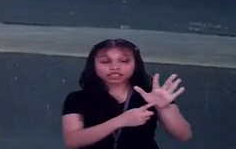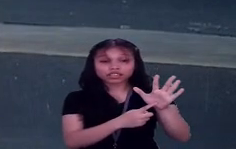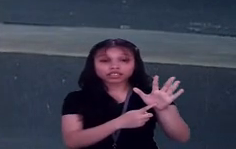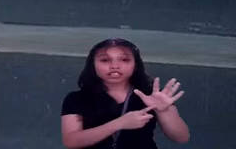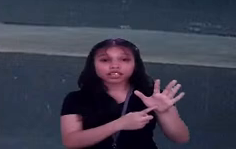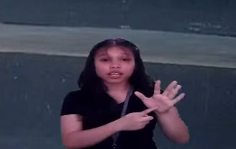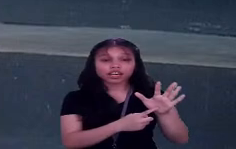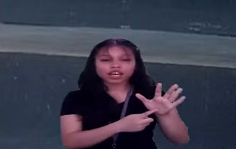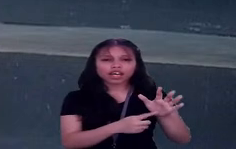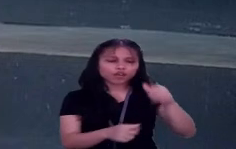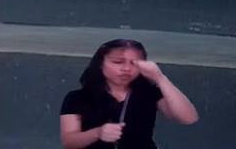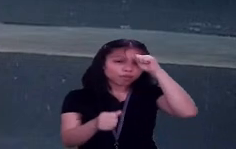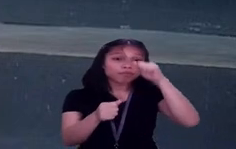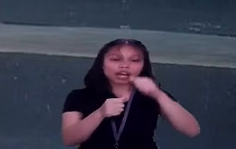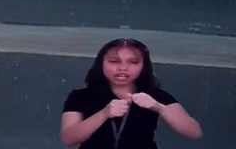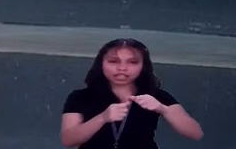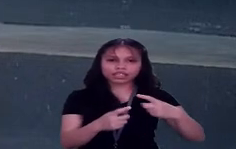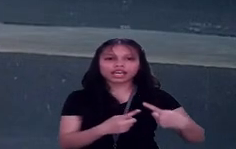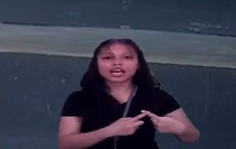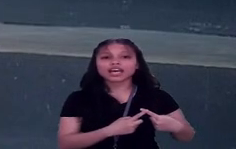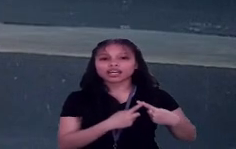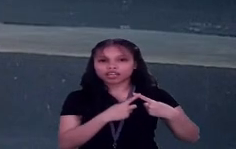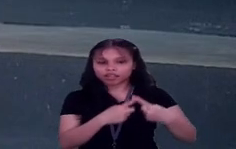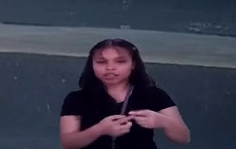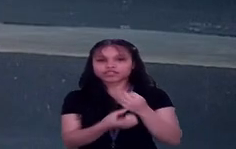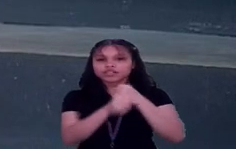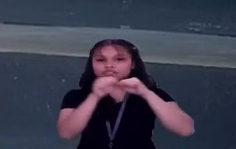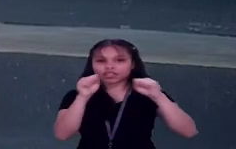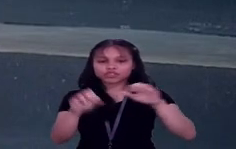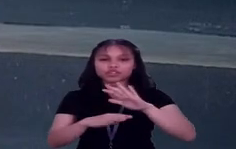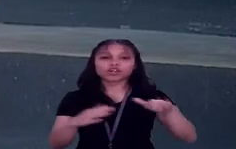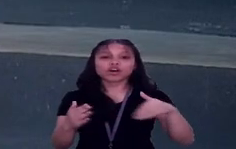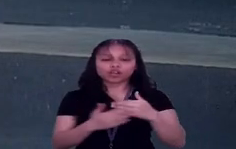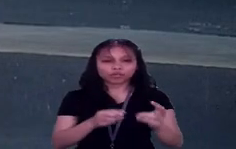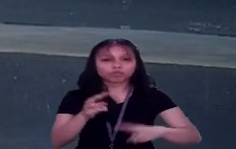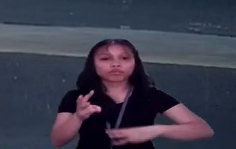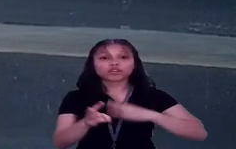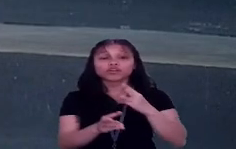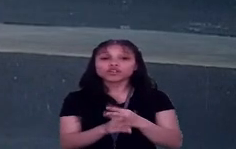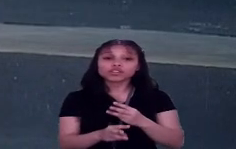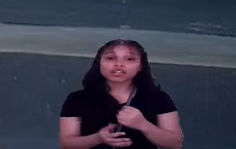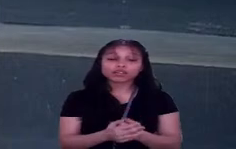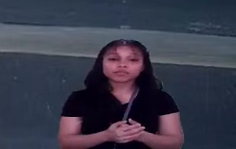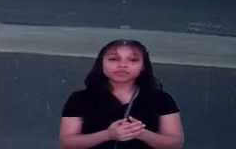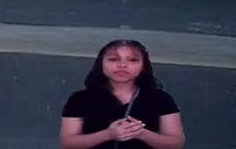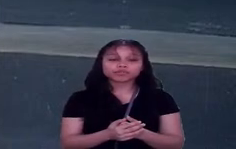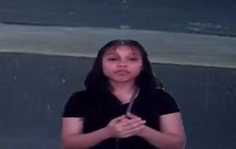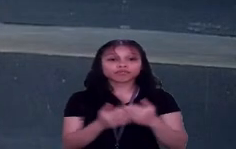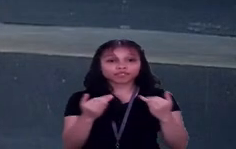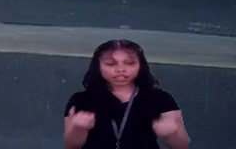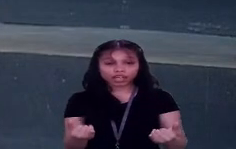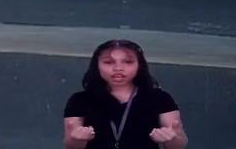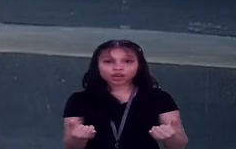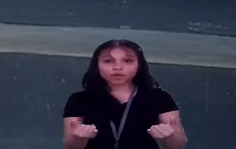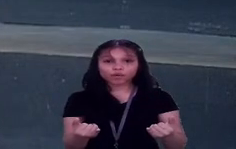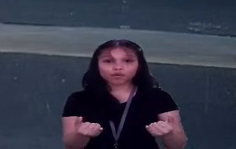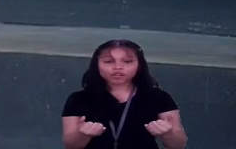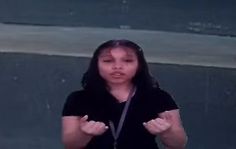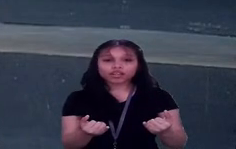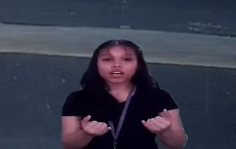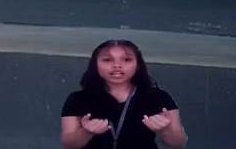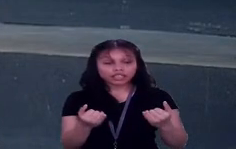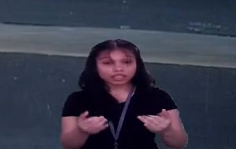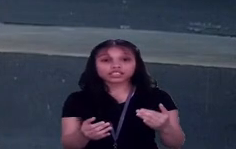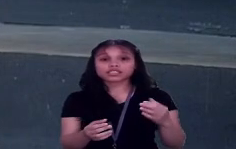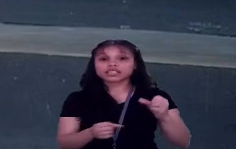thou mayest be my salvation unto the ends of the earth." So therefore, Lord willing po, this coming September this